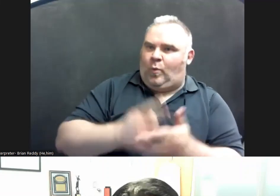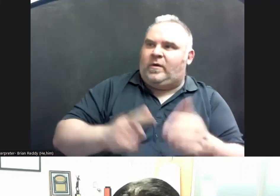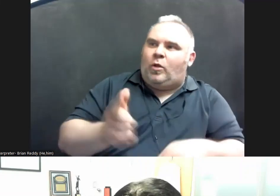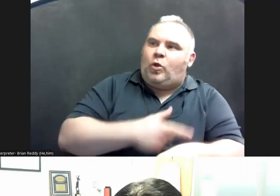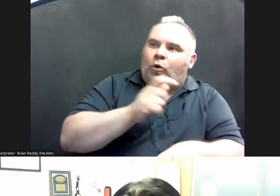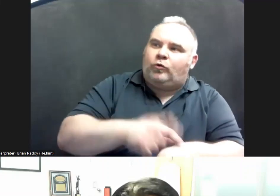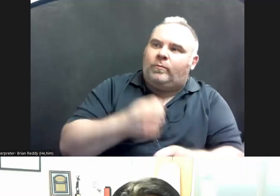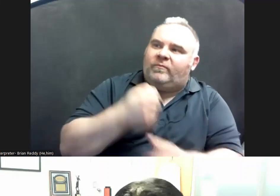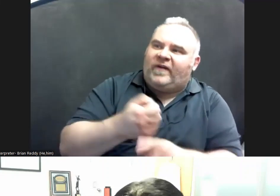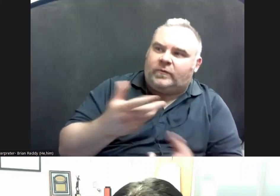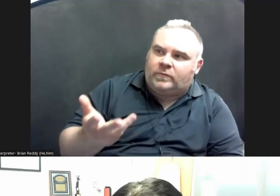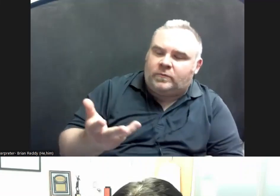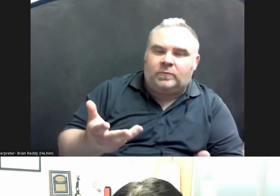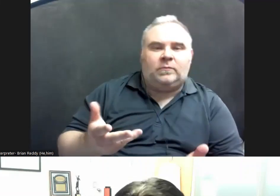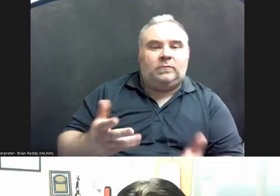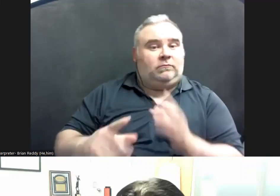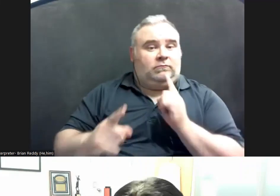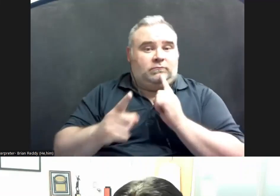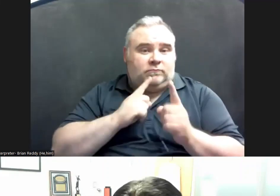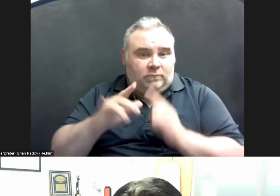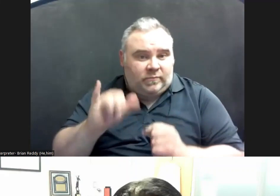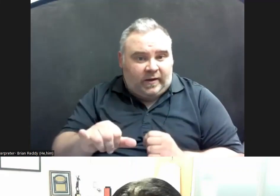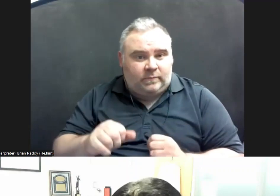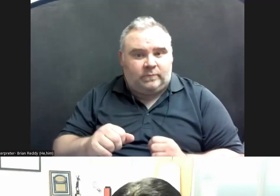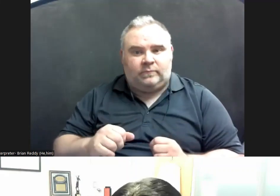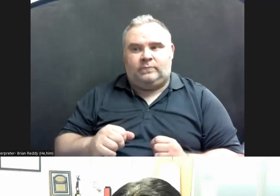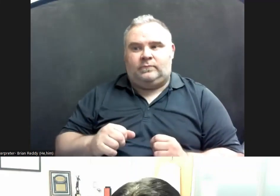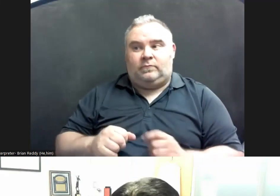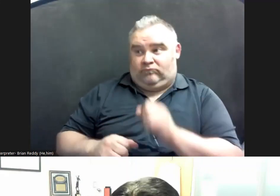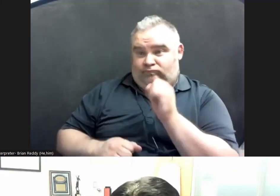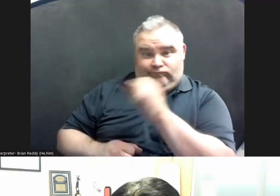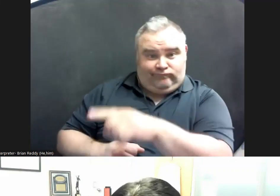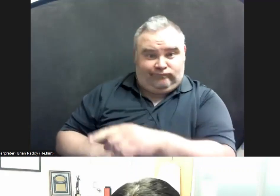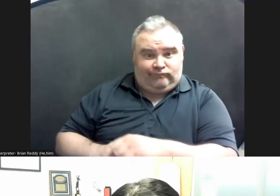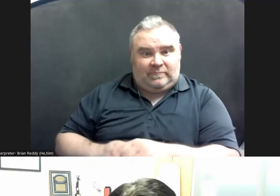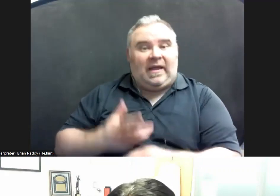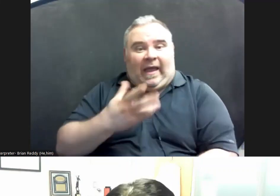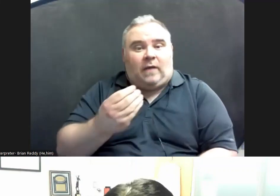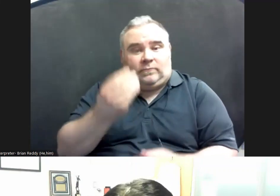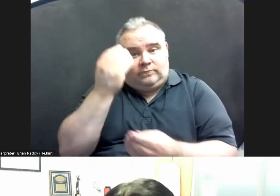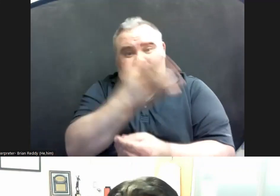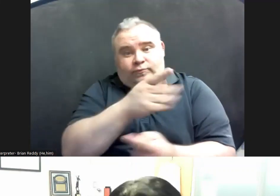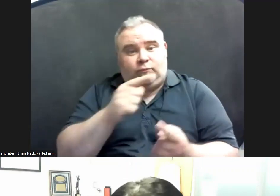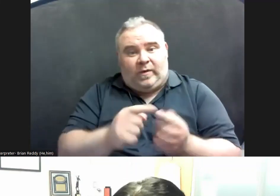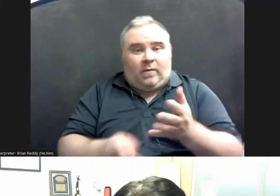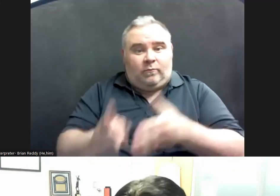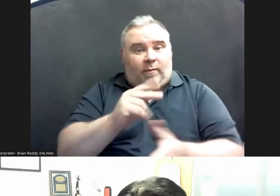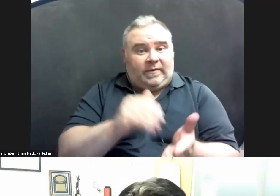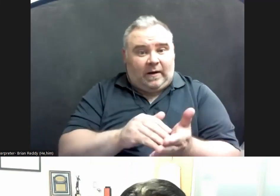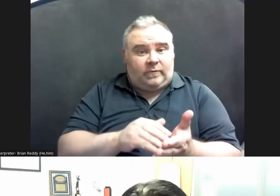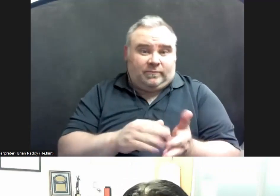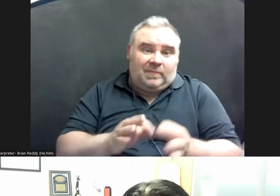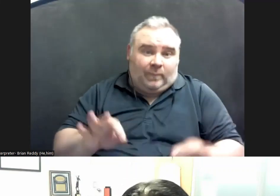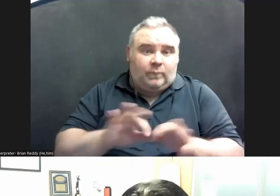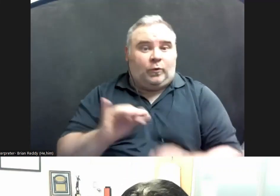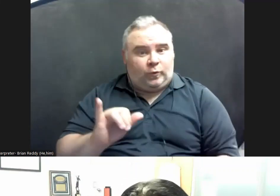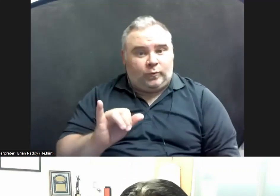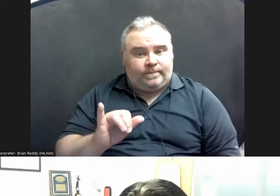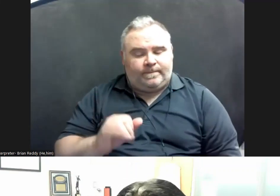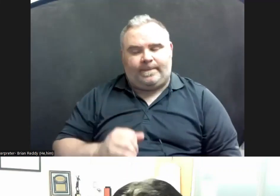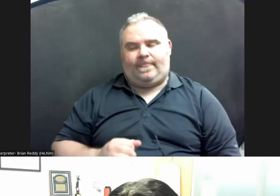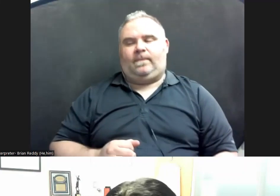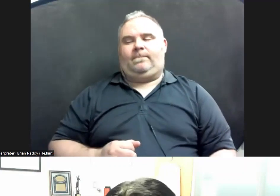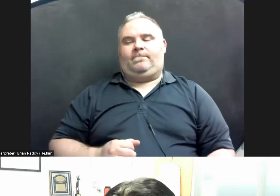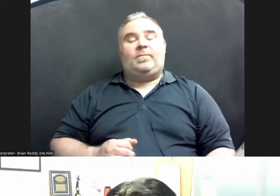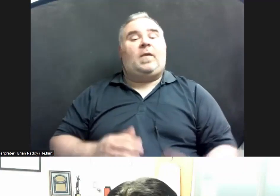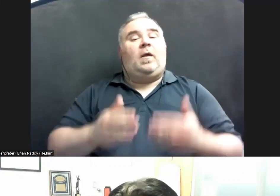then having a conversation and making sure that's communicated to the primary health care doctor is important. And then as you